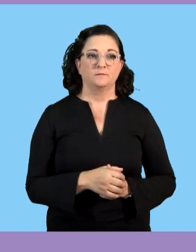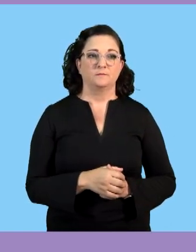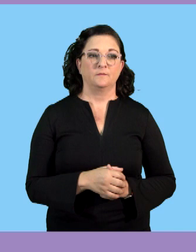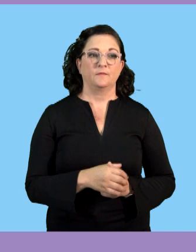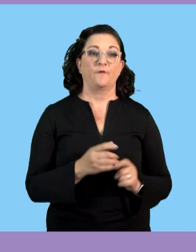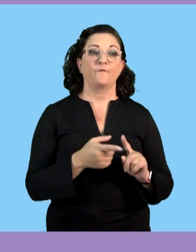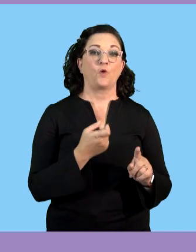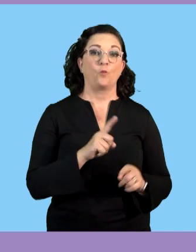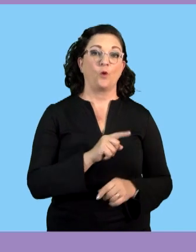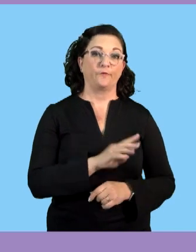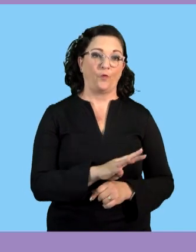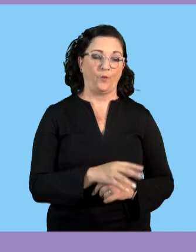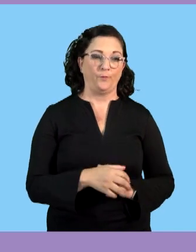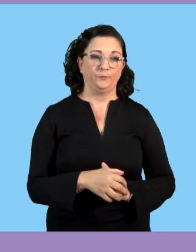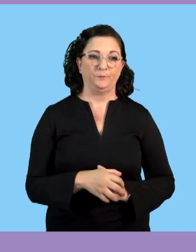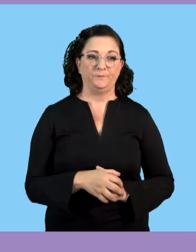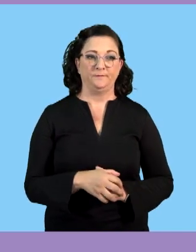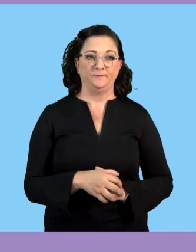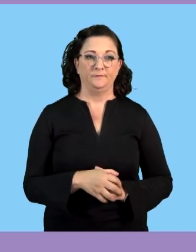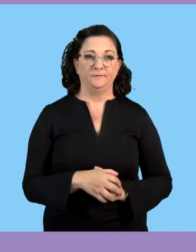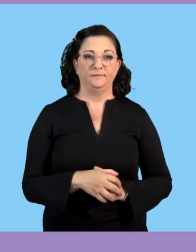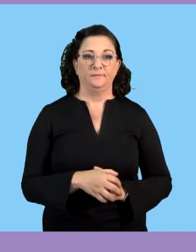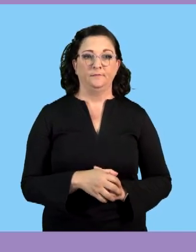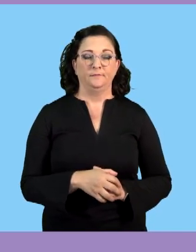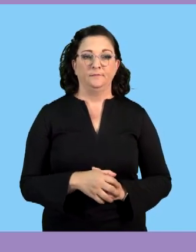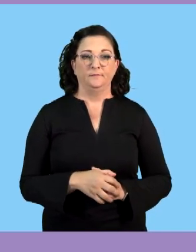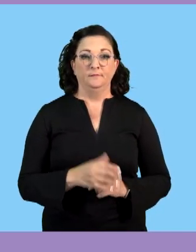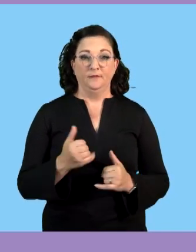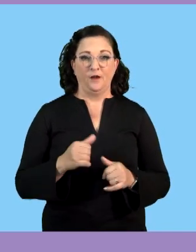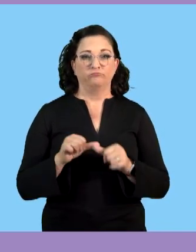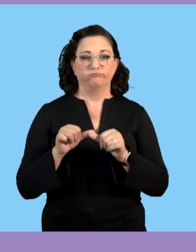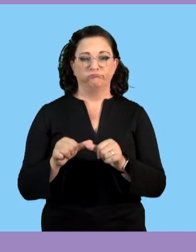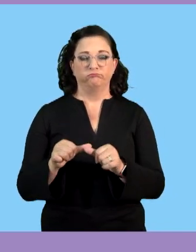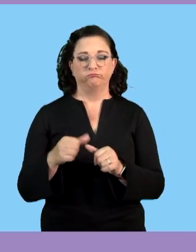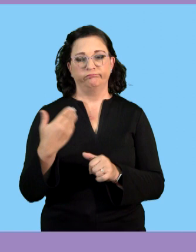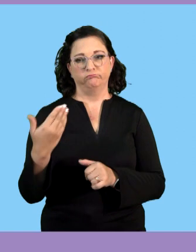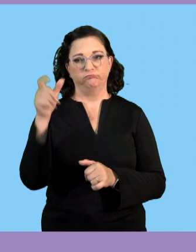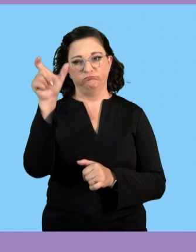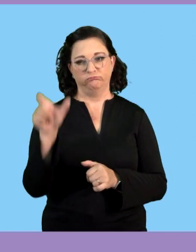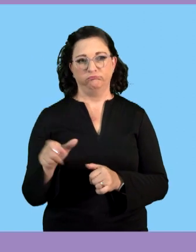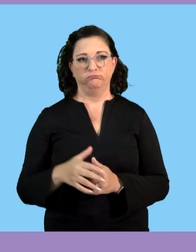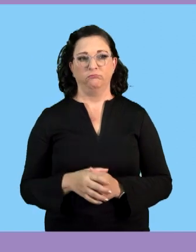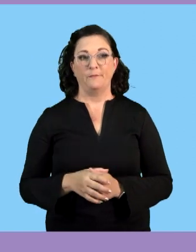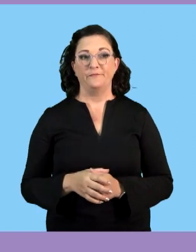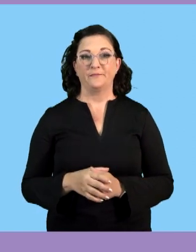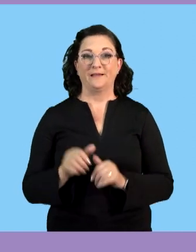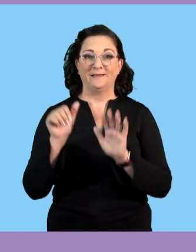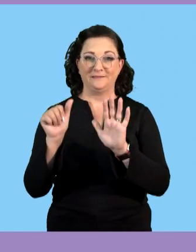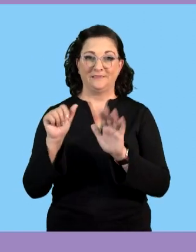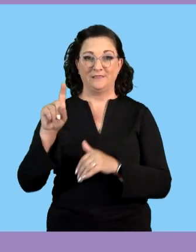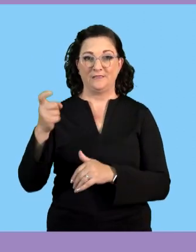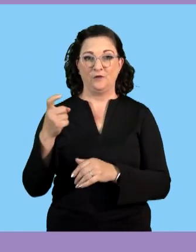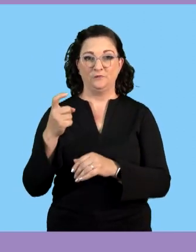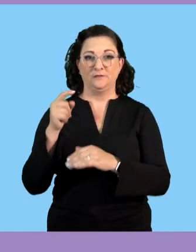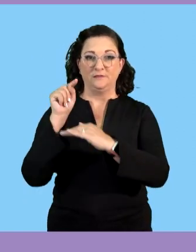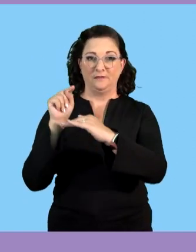out of 4. We're going to continue right here. Now we then say 6,000